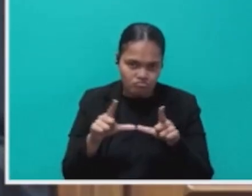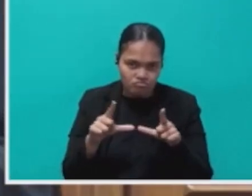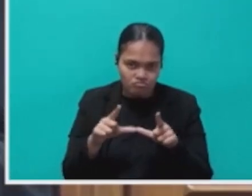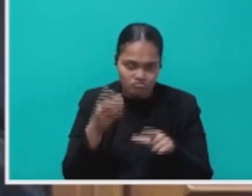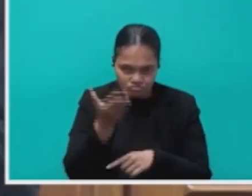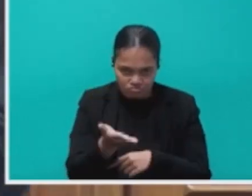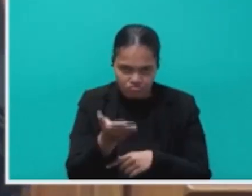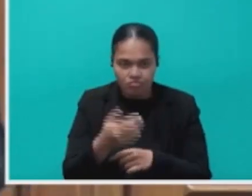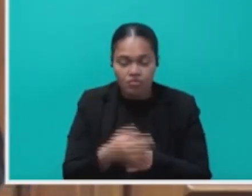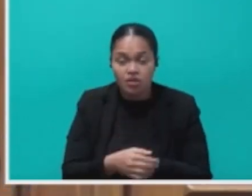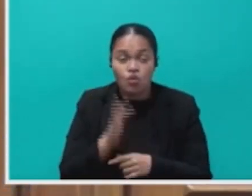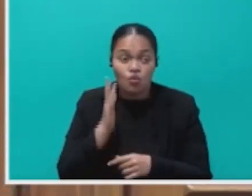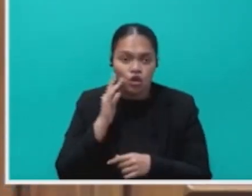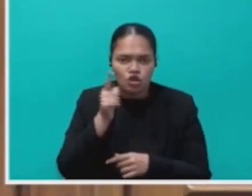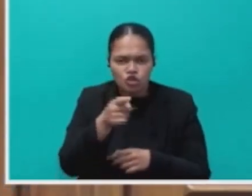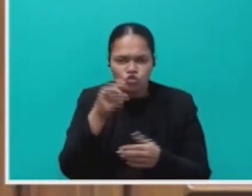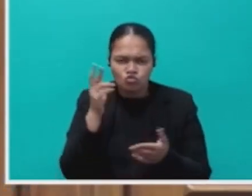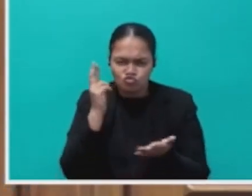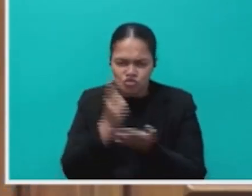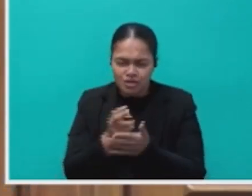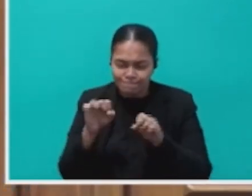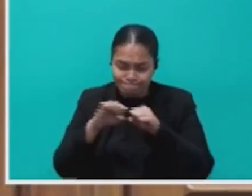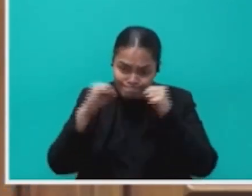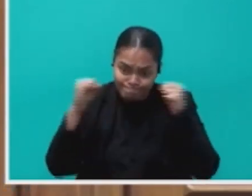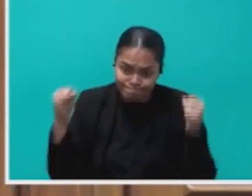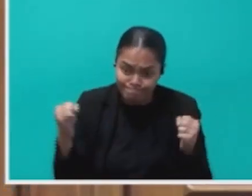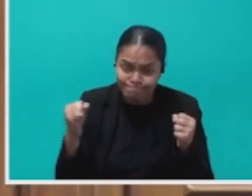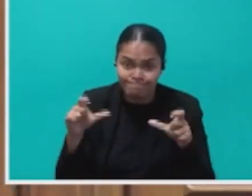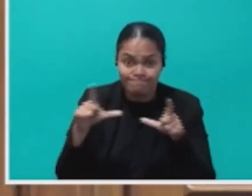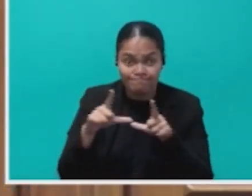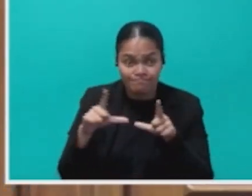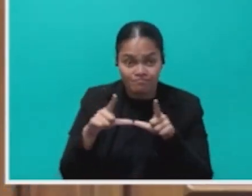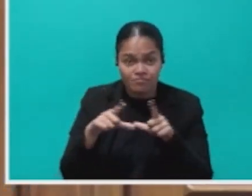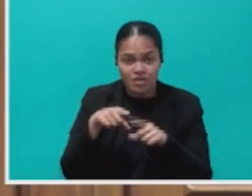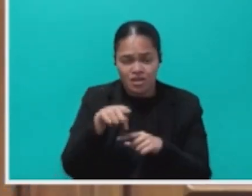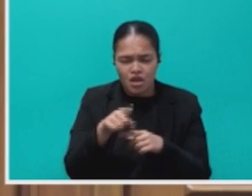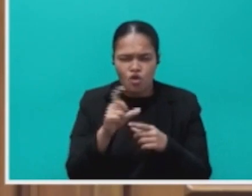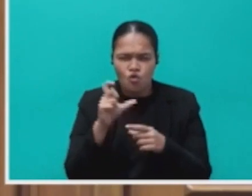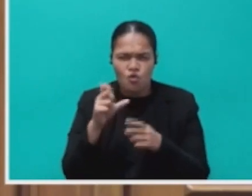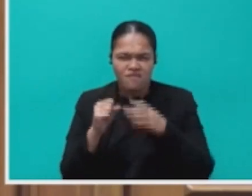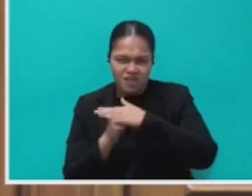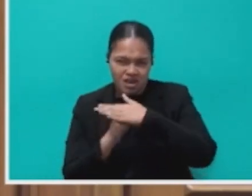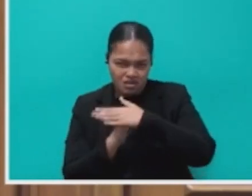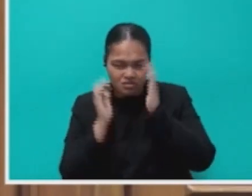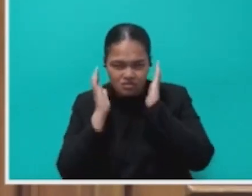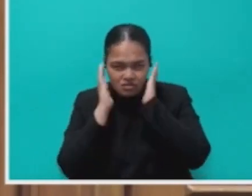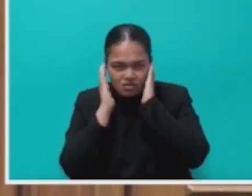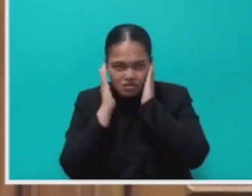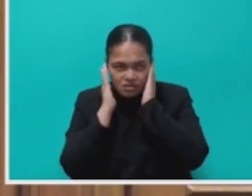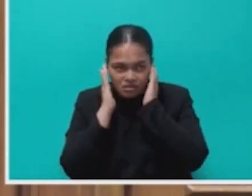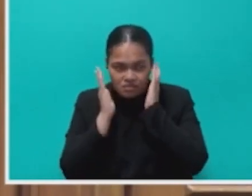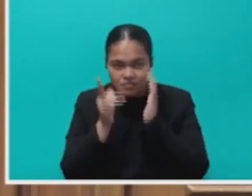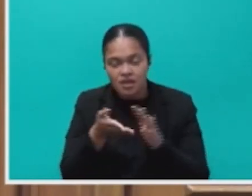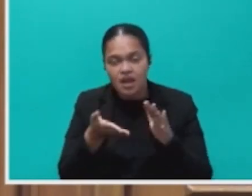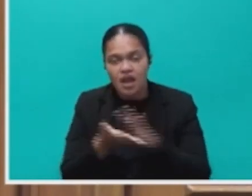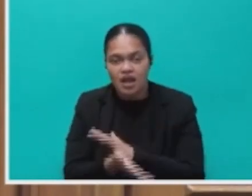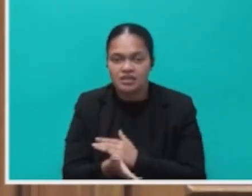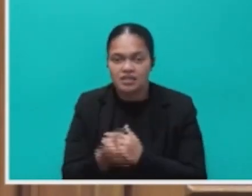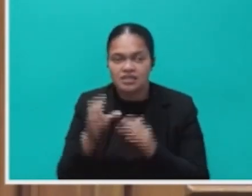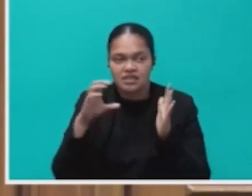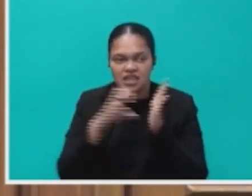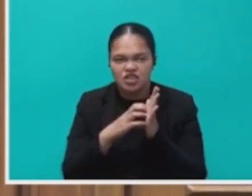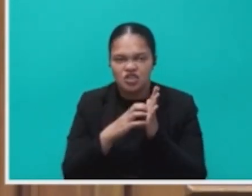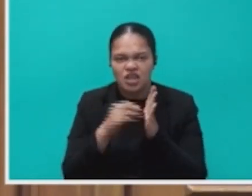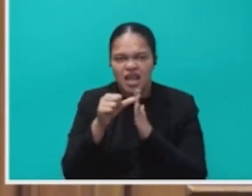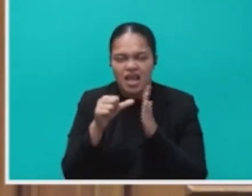Mr. Speaker, when you closely look into the Land Transport Authority's core function, as stipulated under the Section 8 of the Land